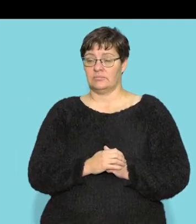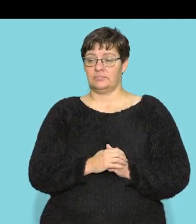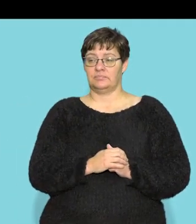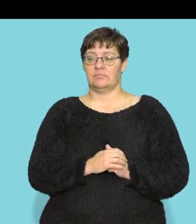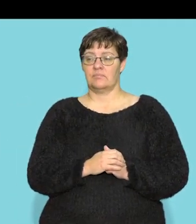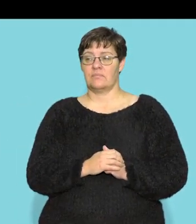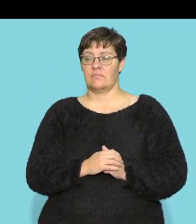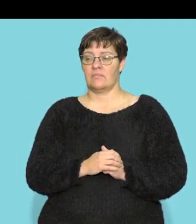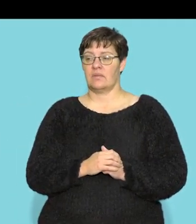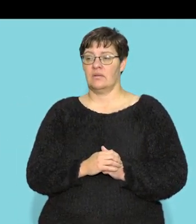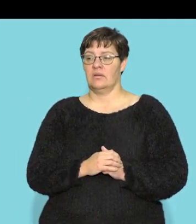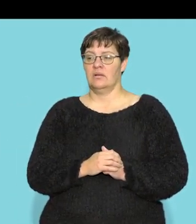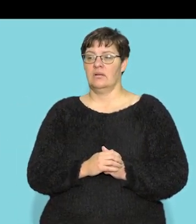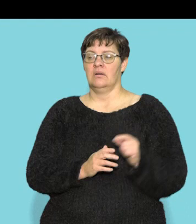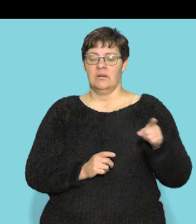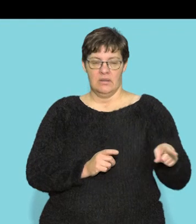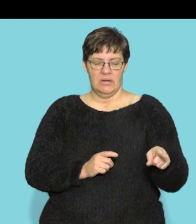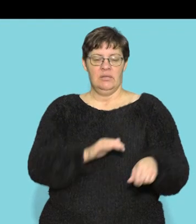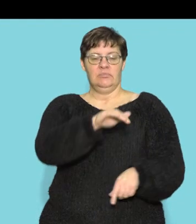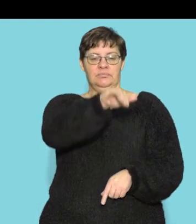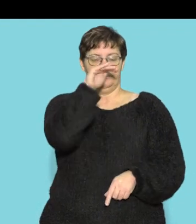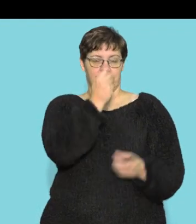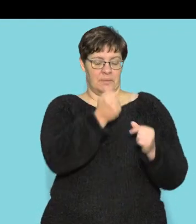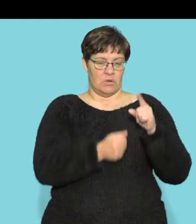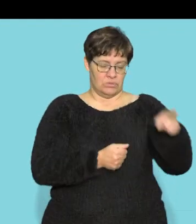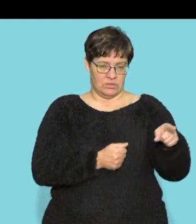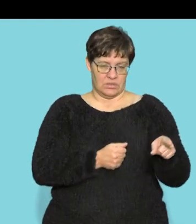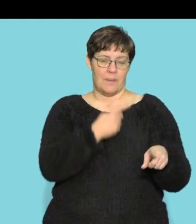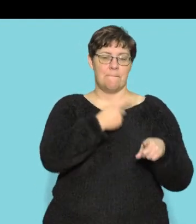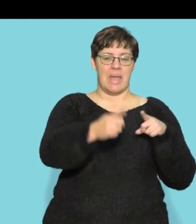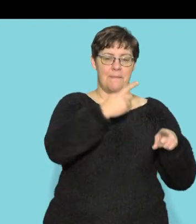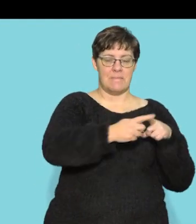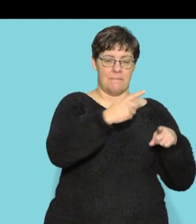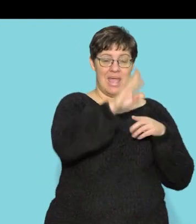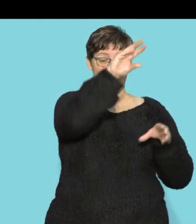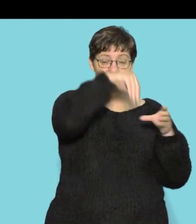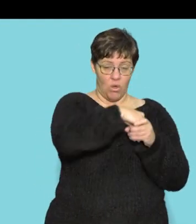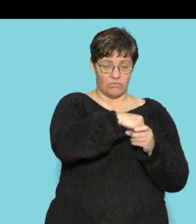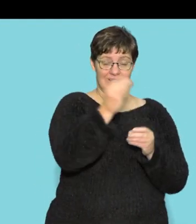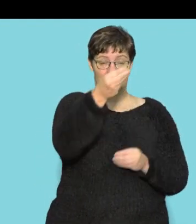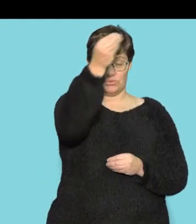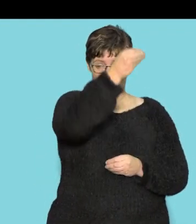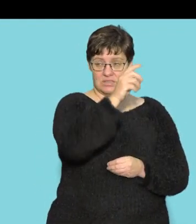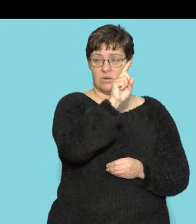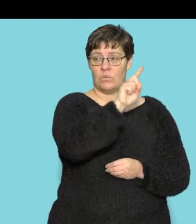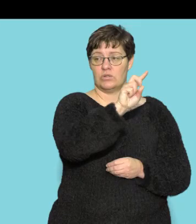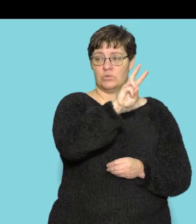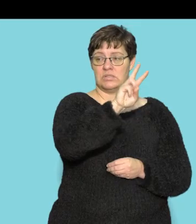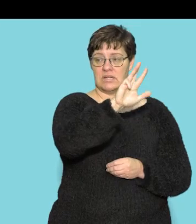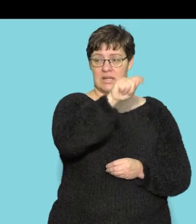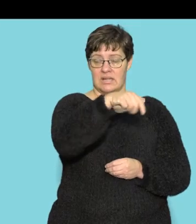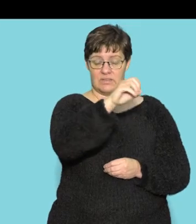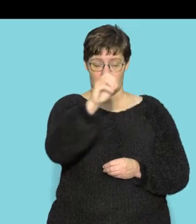Right? Opening balance. There's my bank figure, repayments including my interest. There's